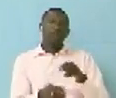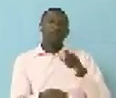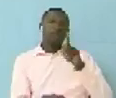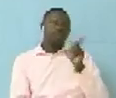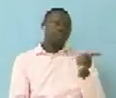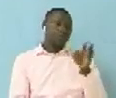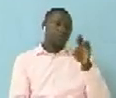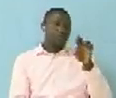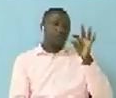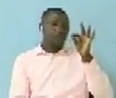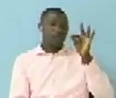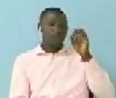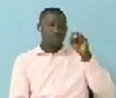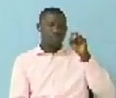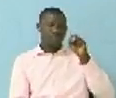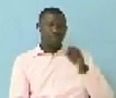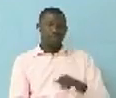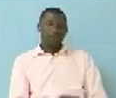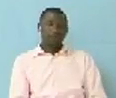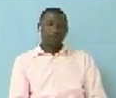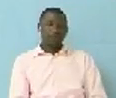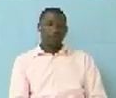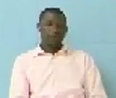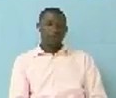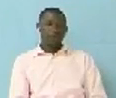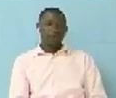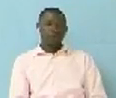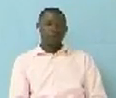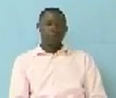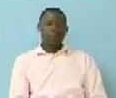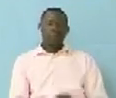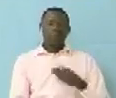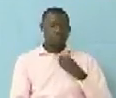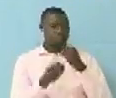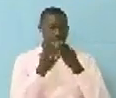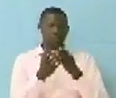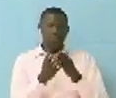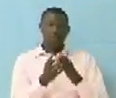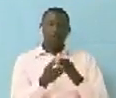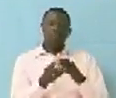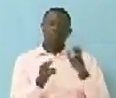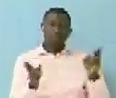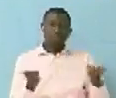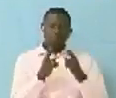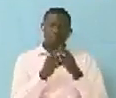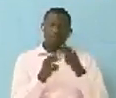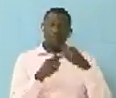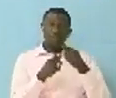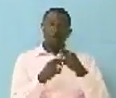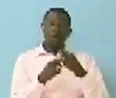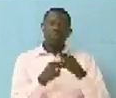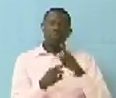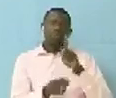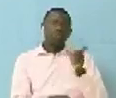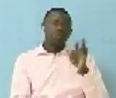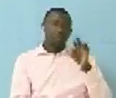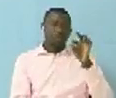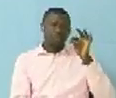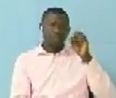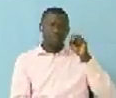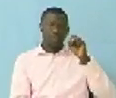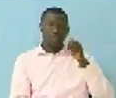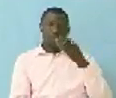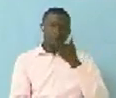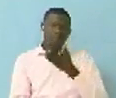And so, like I said earlier on, we requested for the GRTS and they were there. But I don't know what Sanya was there on. Could you kindly answer to